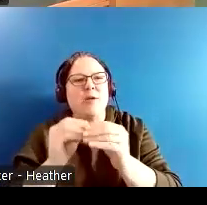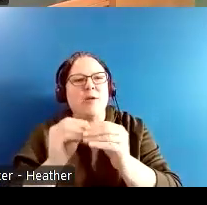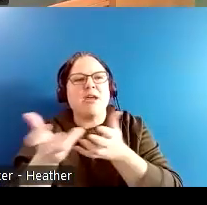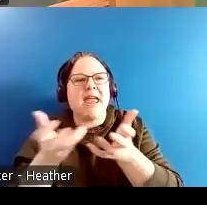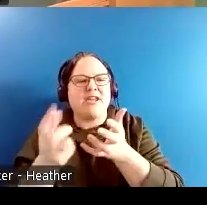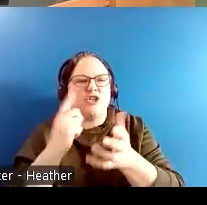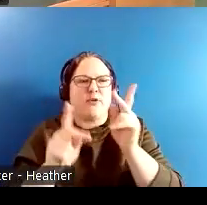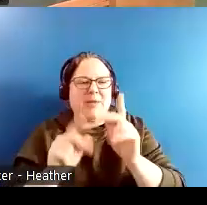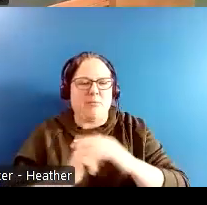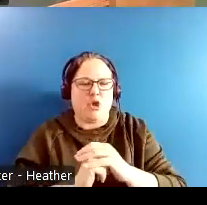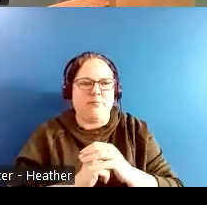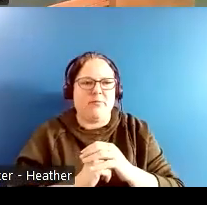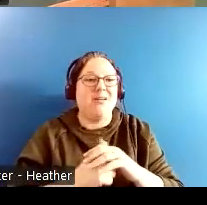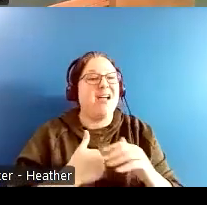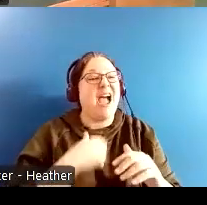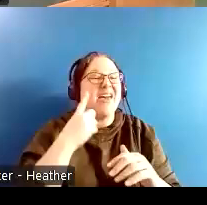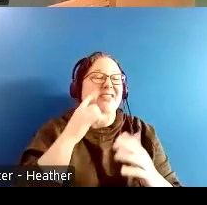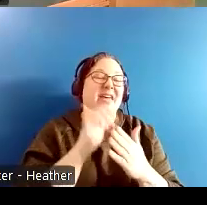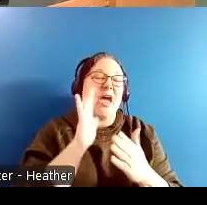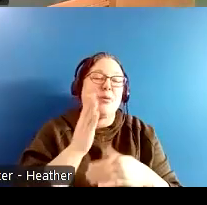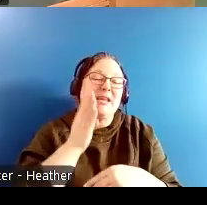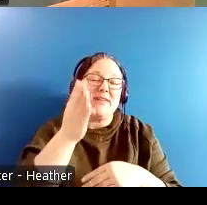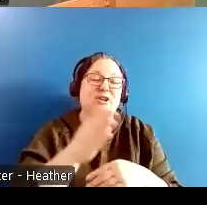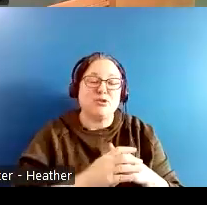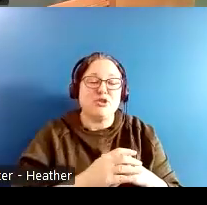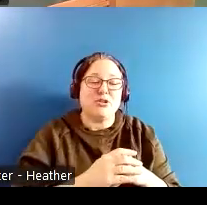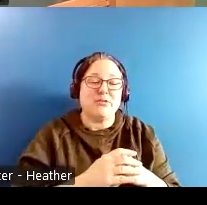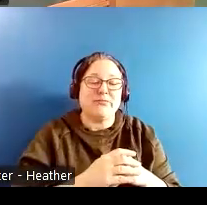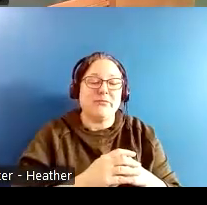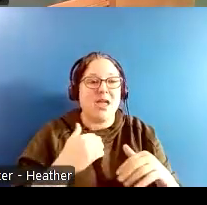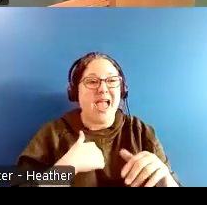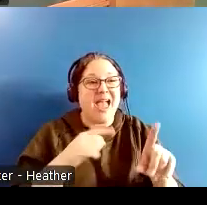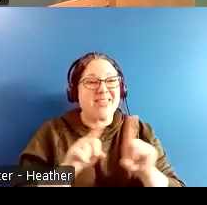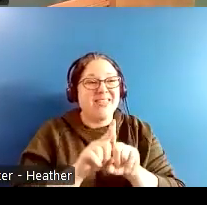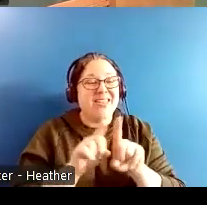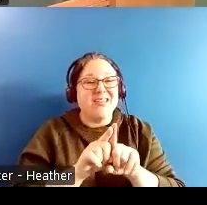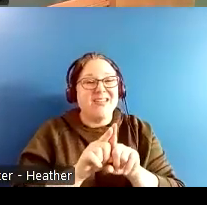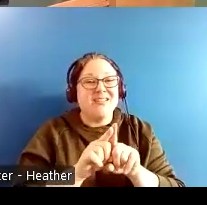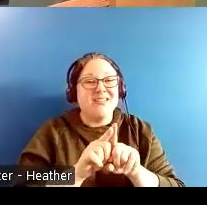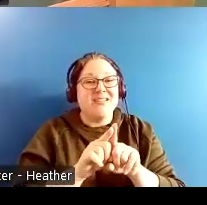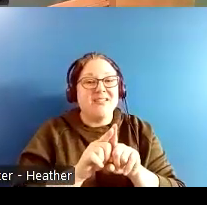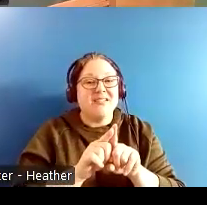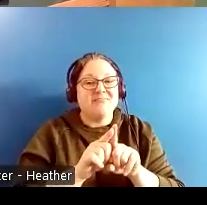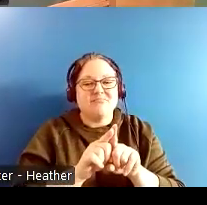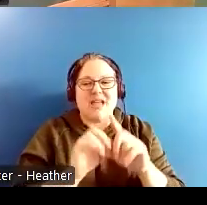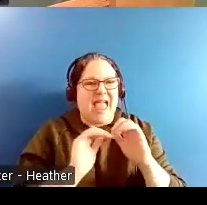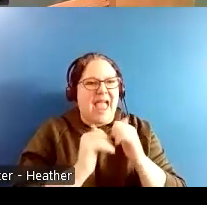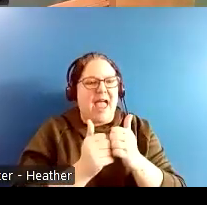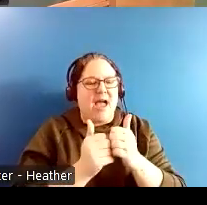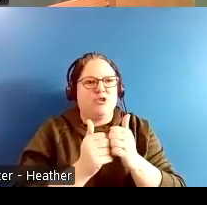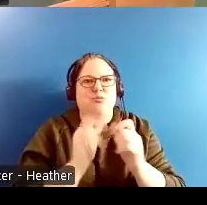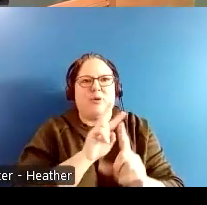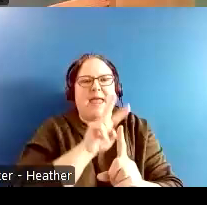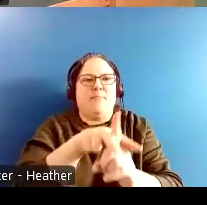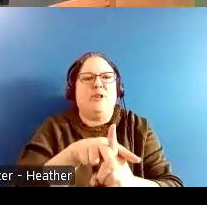think that's going to be a lot of the future. Also in the future, I think we need to figure out how to implement this.